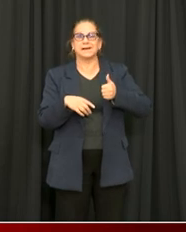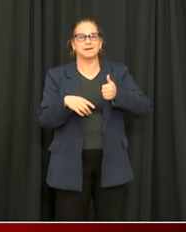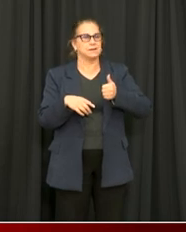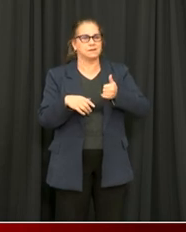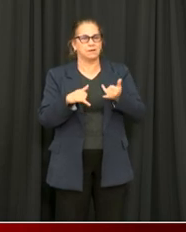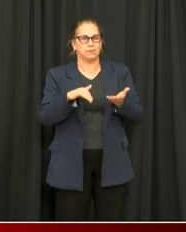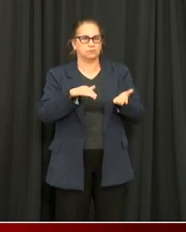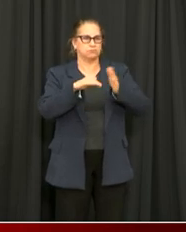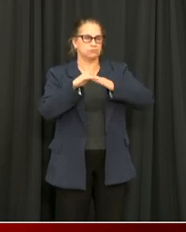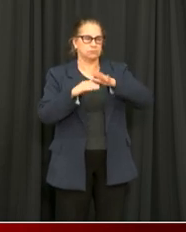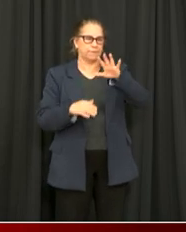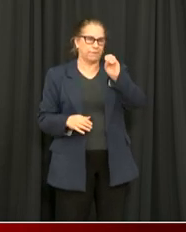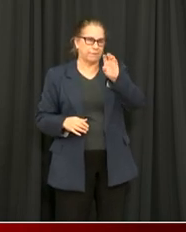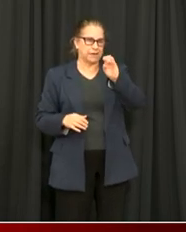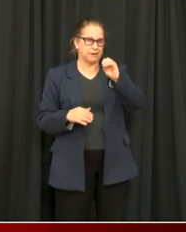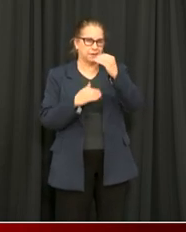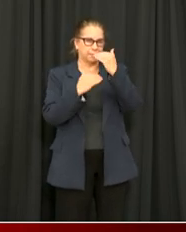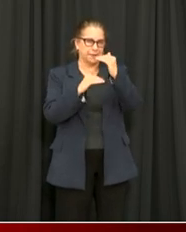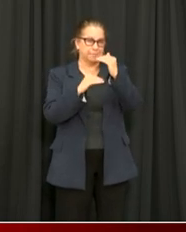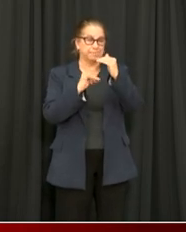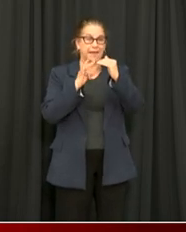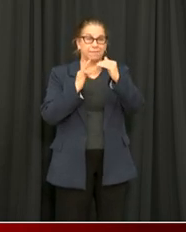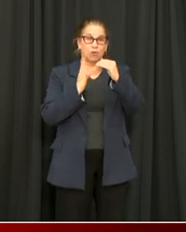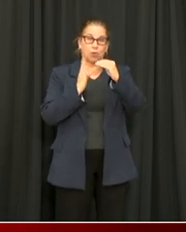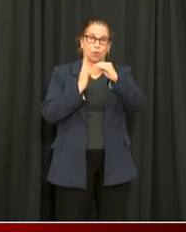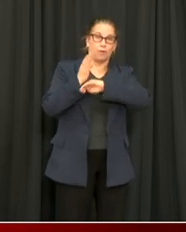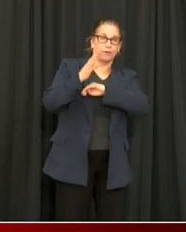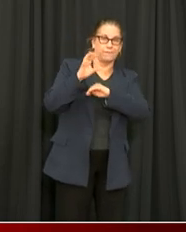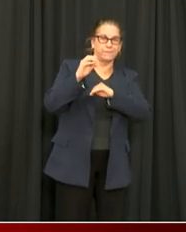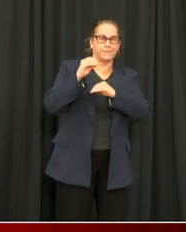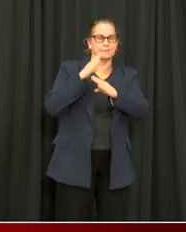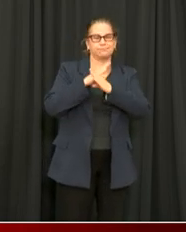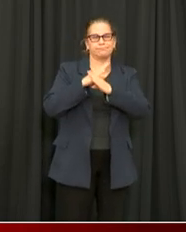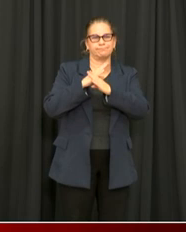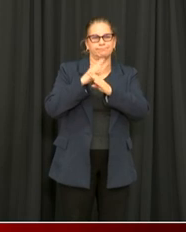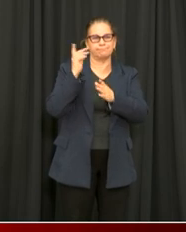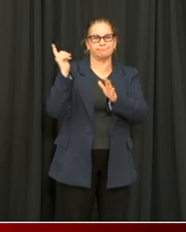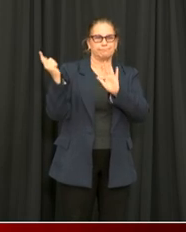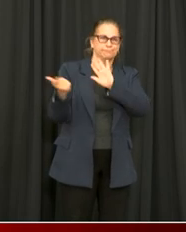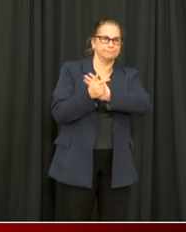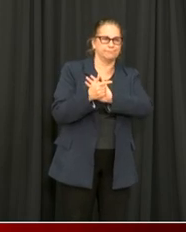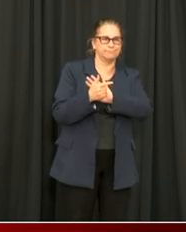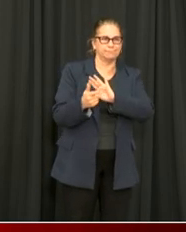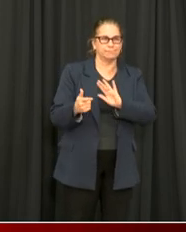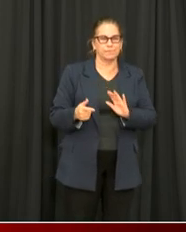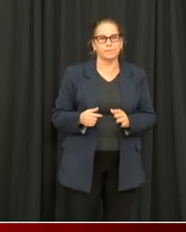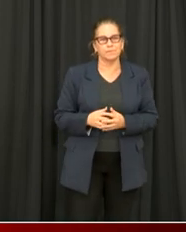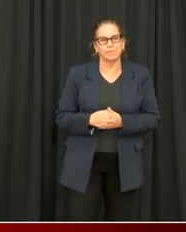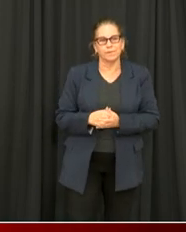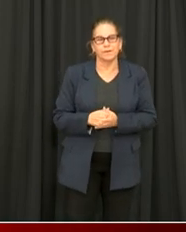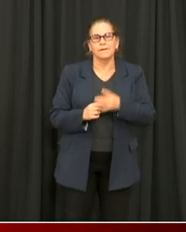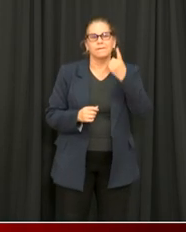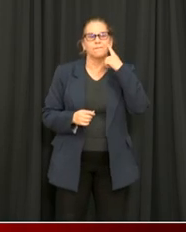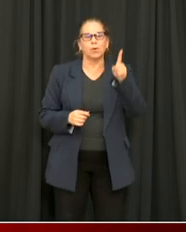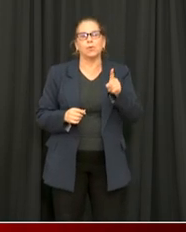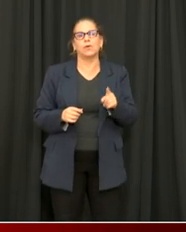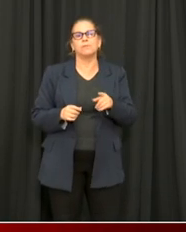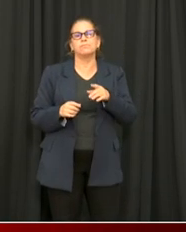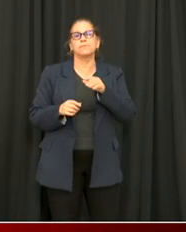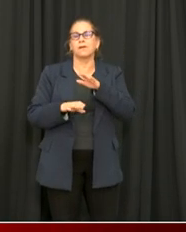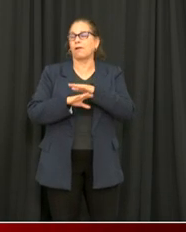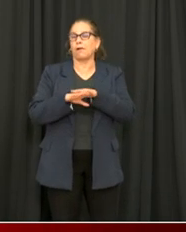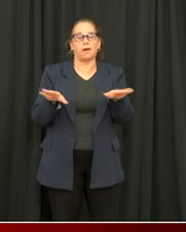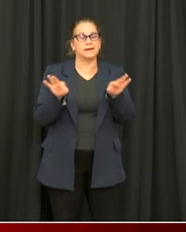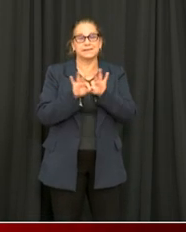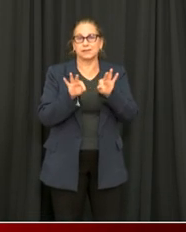are prohibited. On non-essential businesses, and especially retailers, non-essential